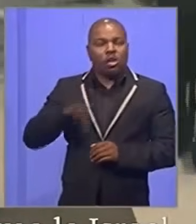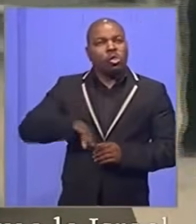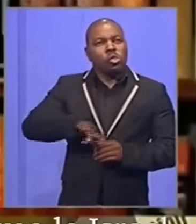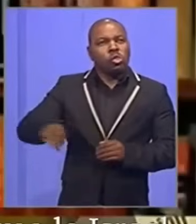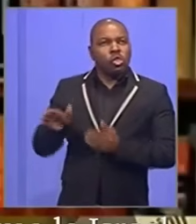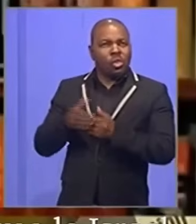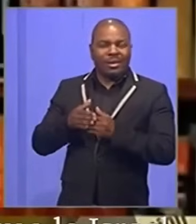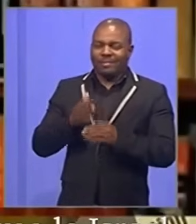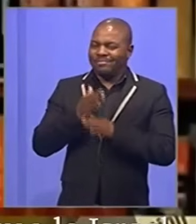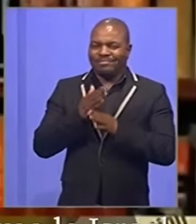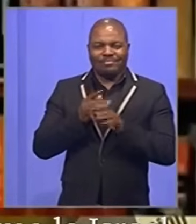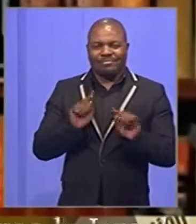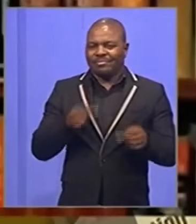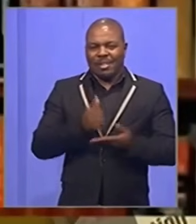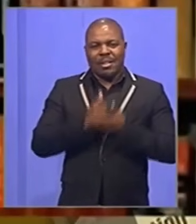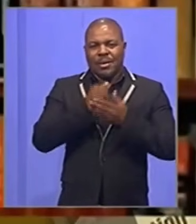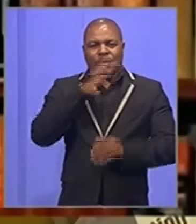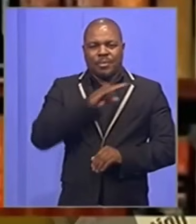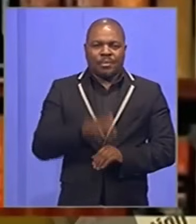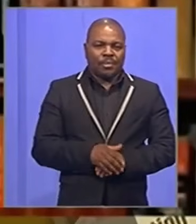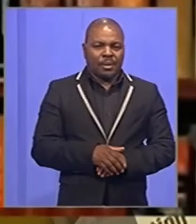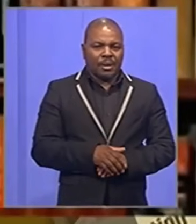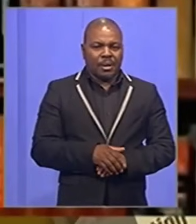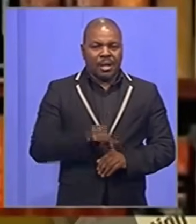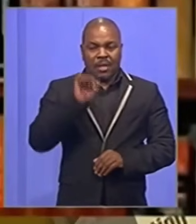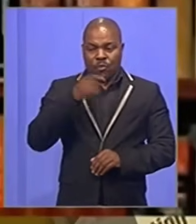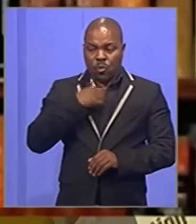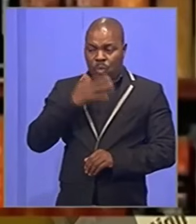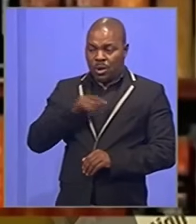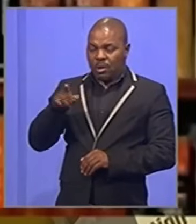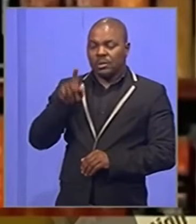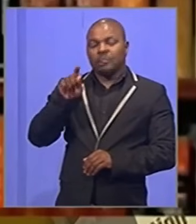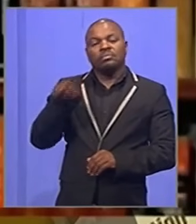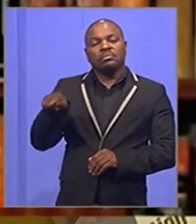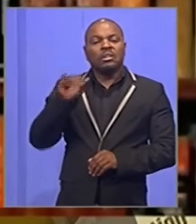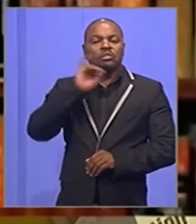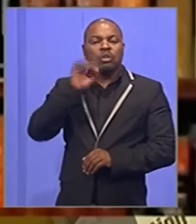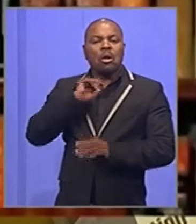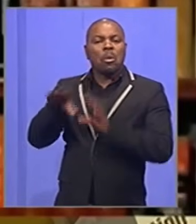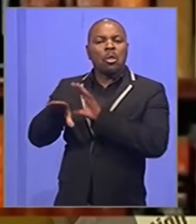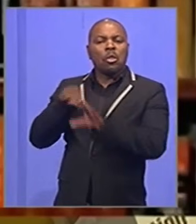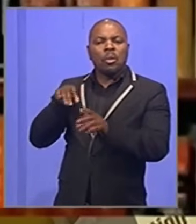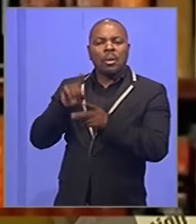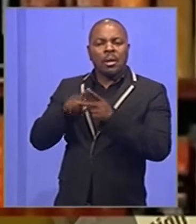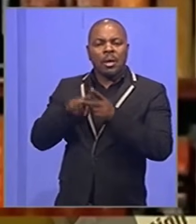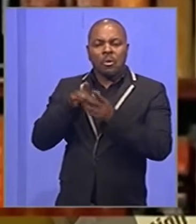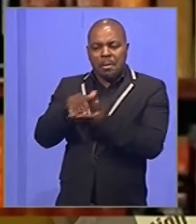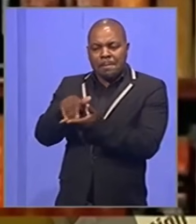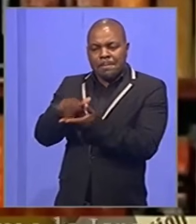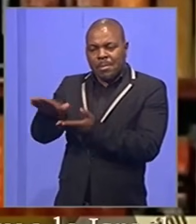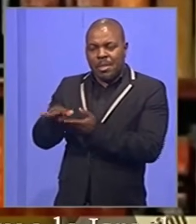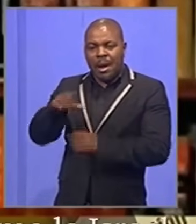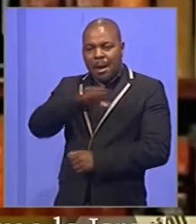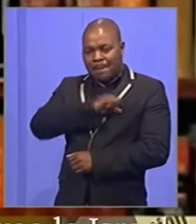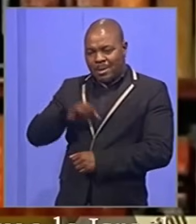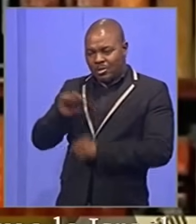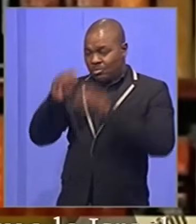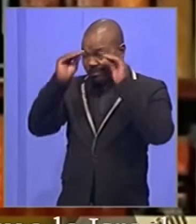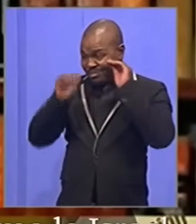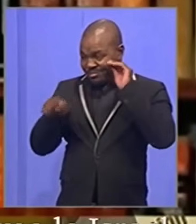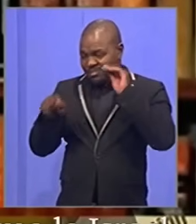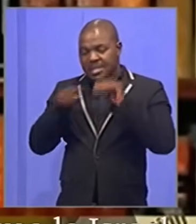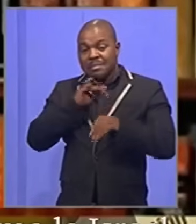The ANC's decision to withdraw diplomats from Tel Aviv and the EFF's proposed expulsion of the Israeli ambassador will diminish